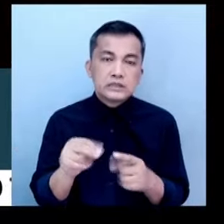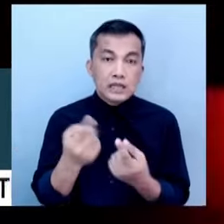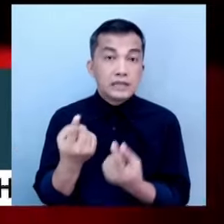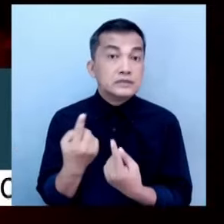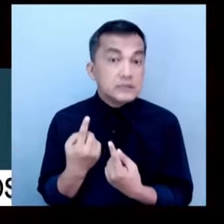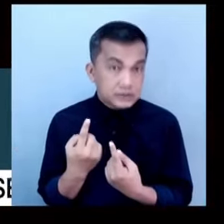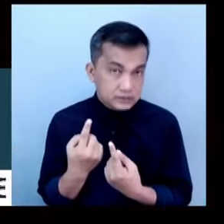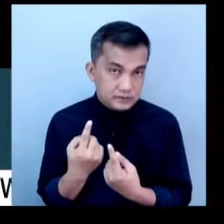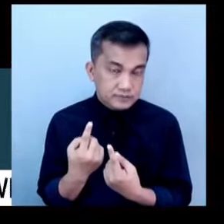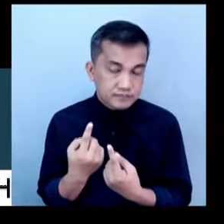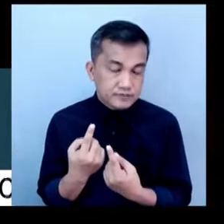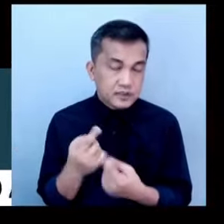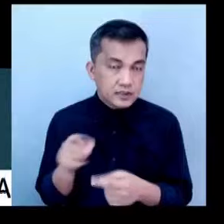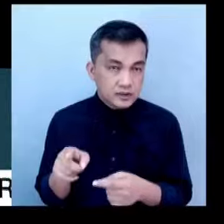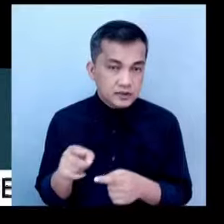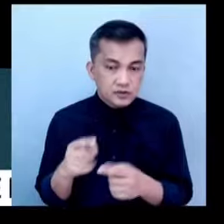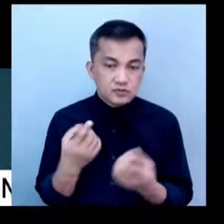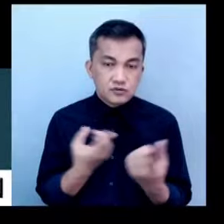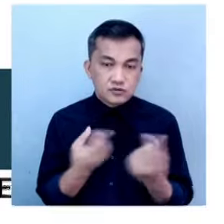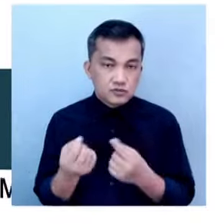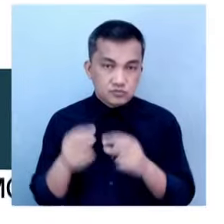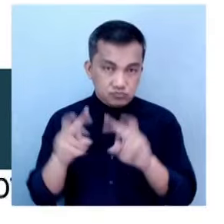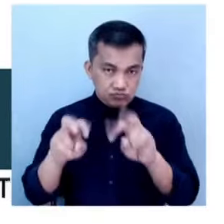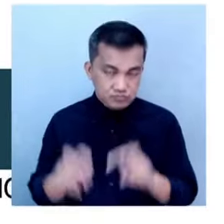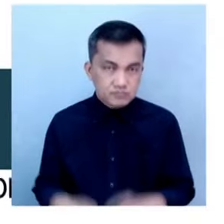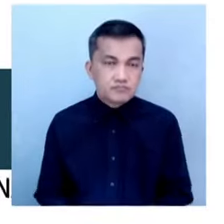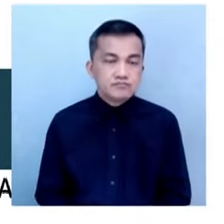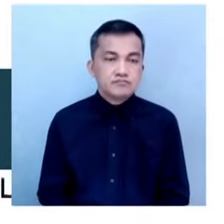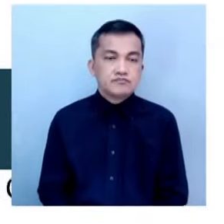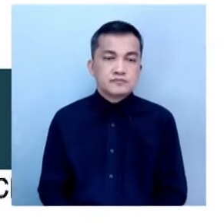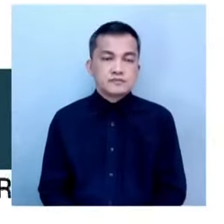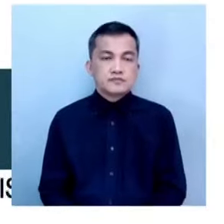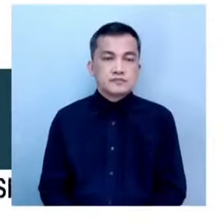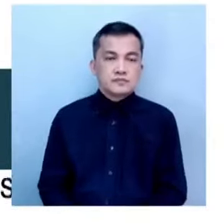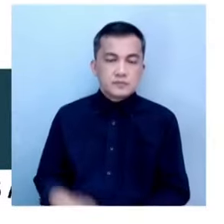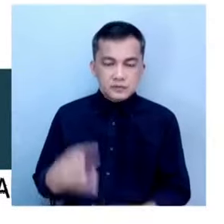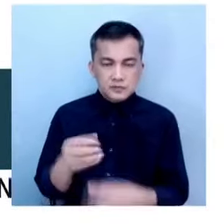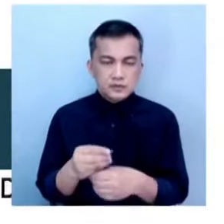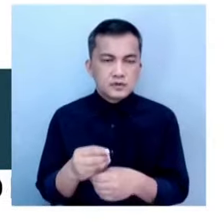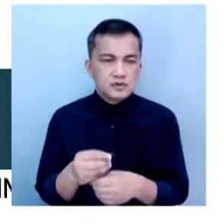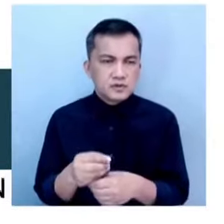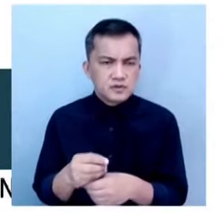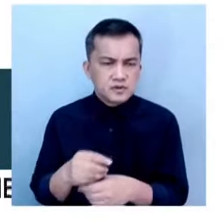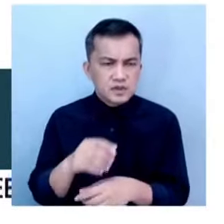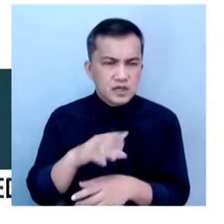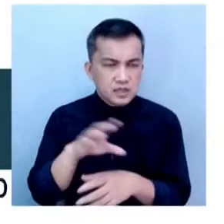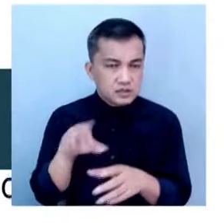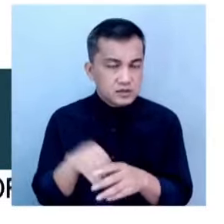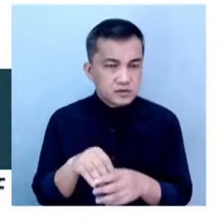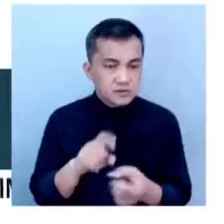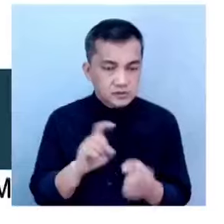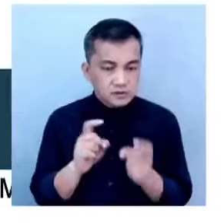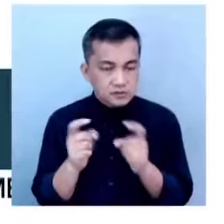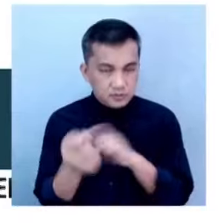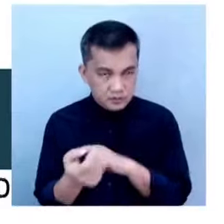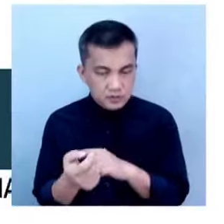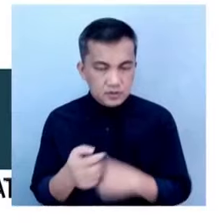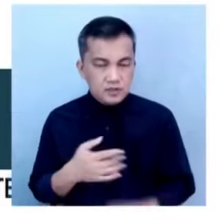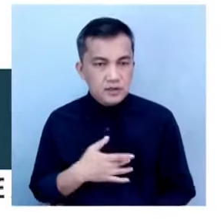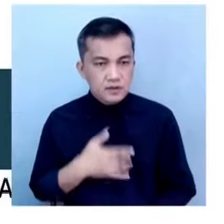to when we conduct this investigation. The grid also has to evolve. And what we're feeling right now, I